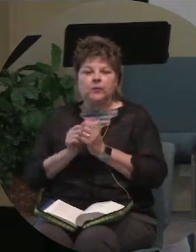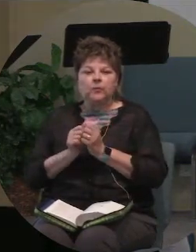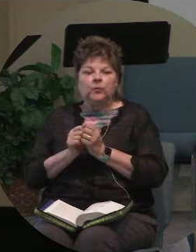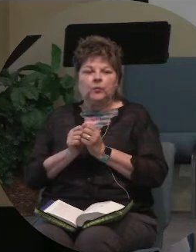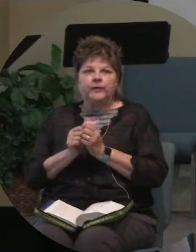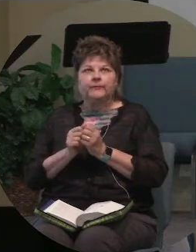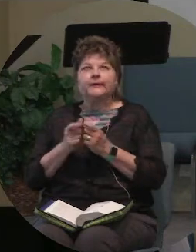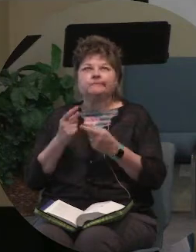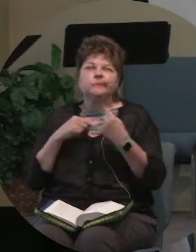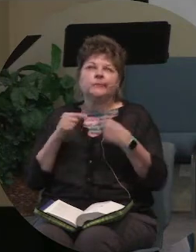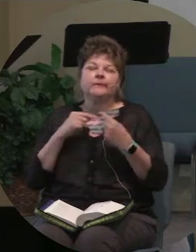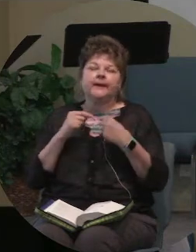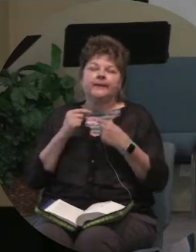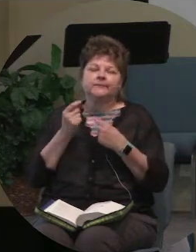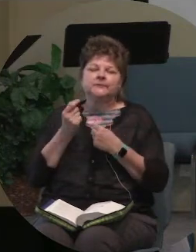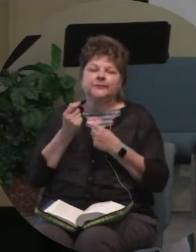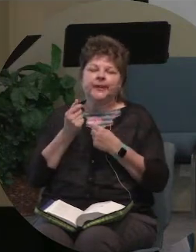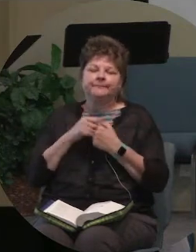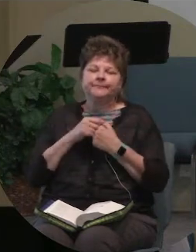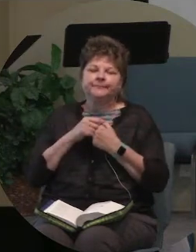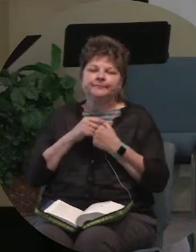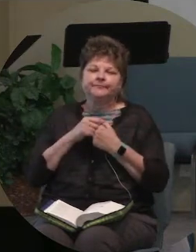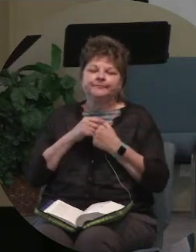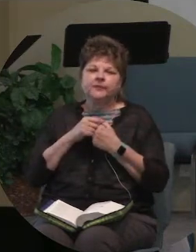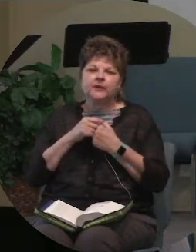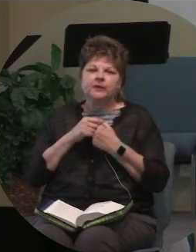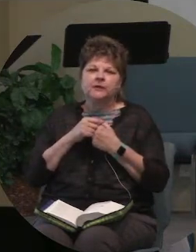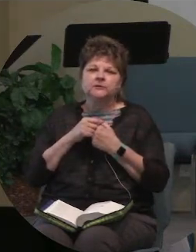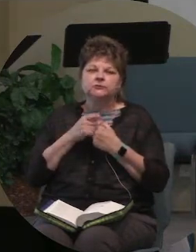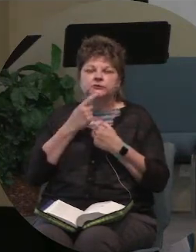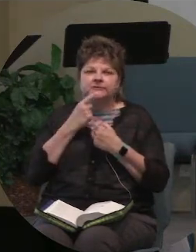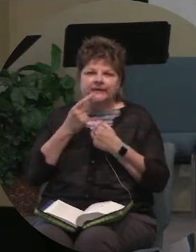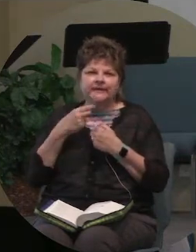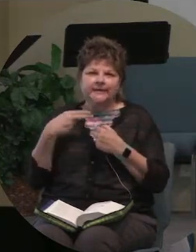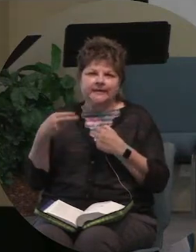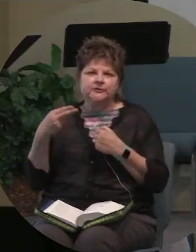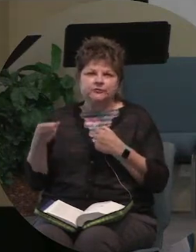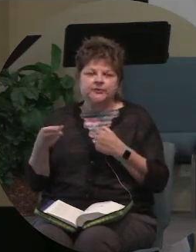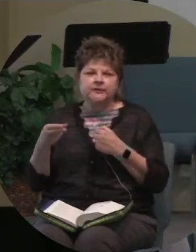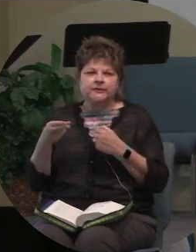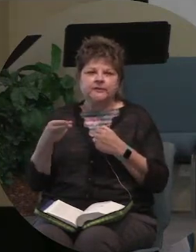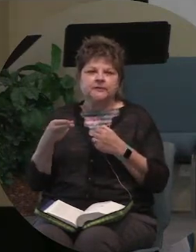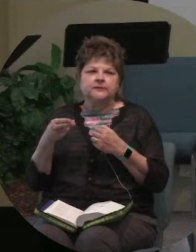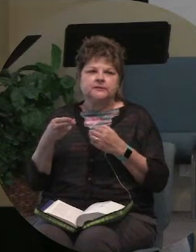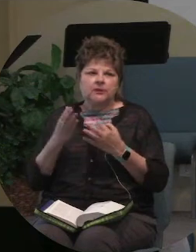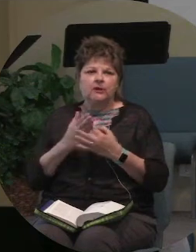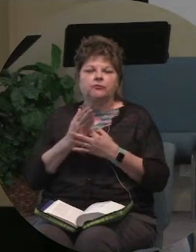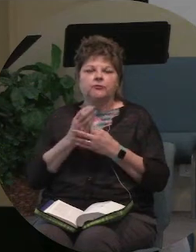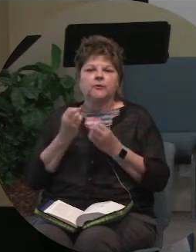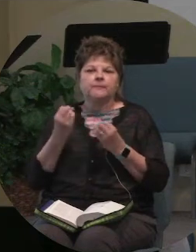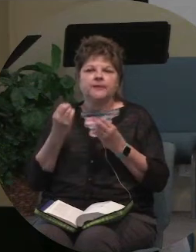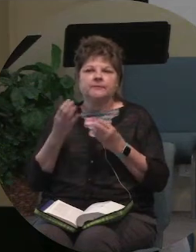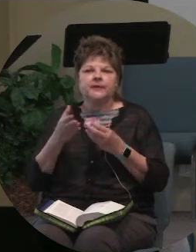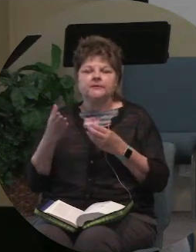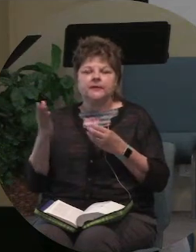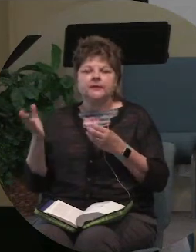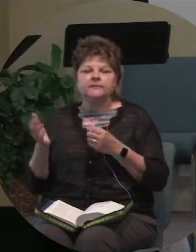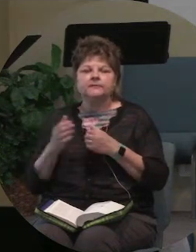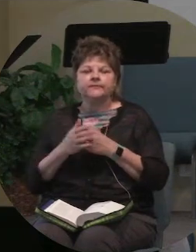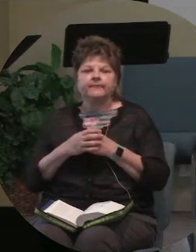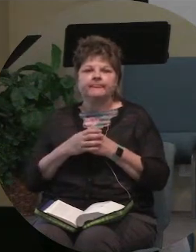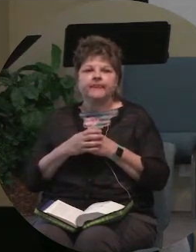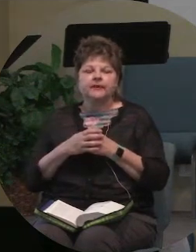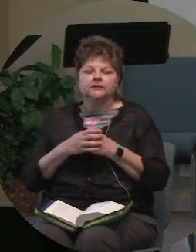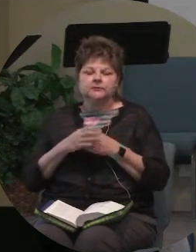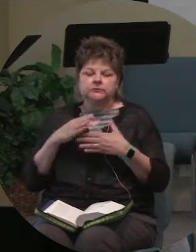let me back up just a tad. She was kind of telling her history. She'd gone through a lot of things, and she was